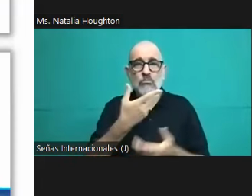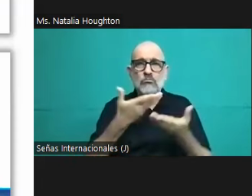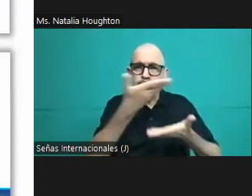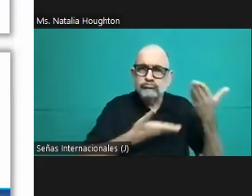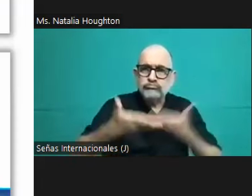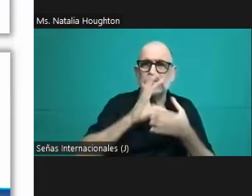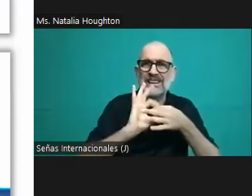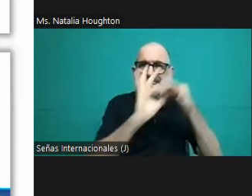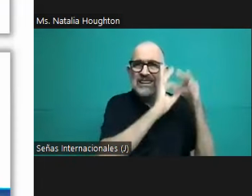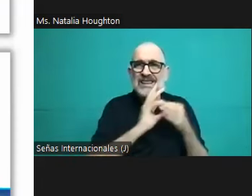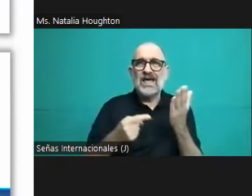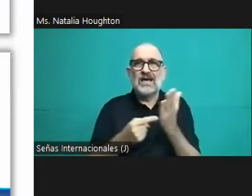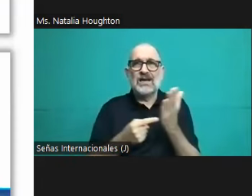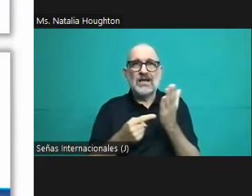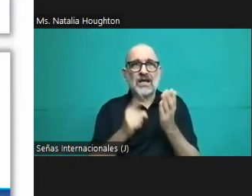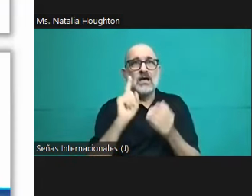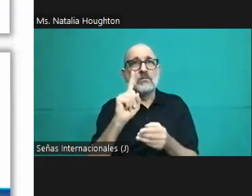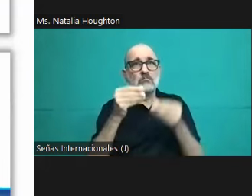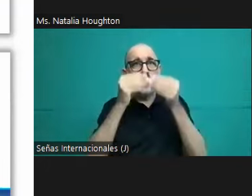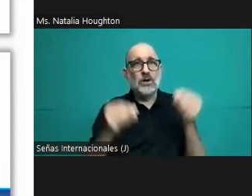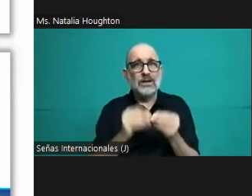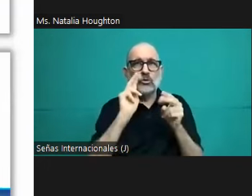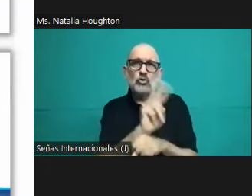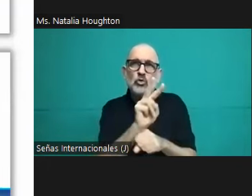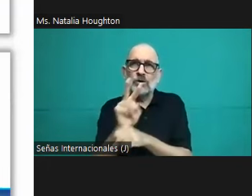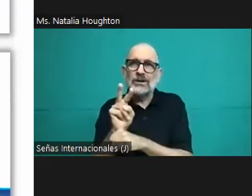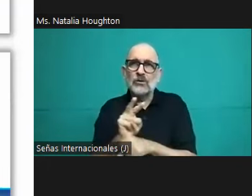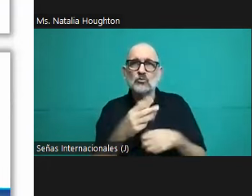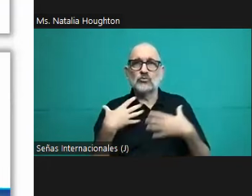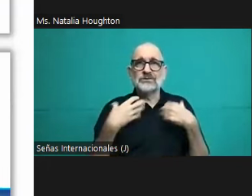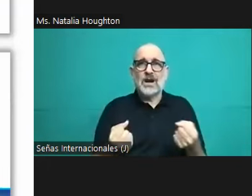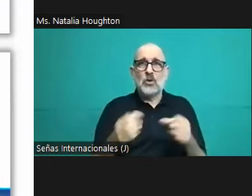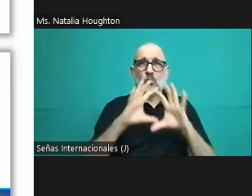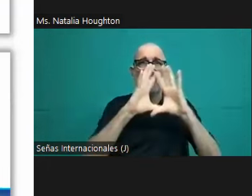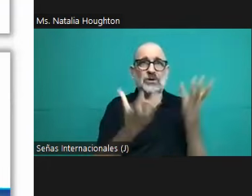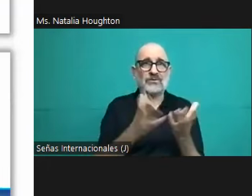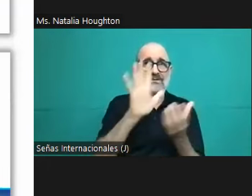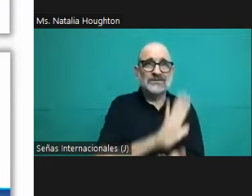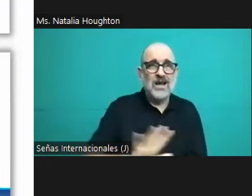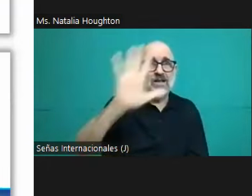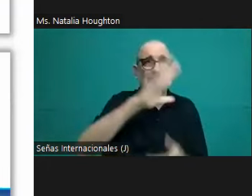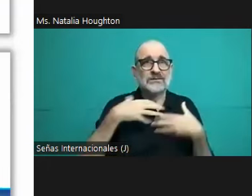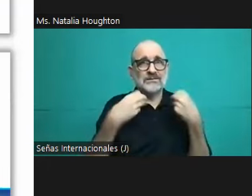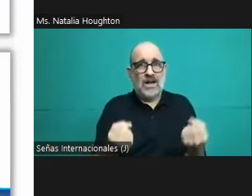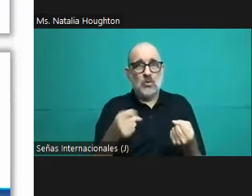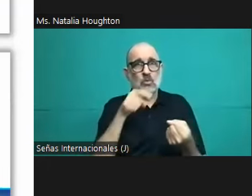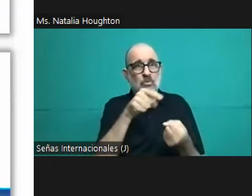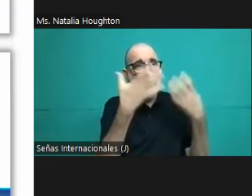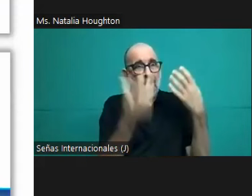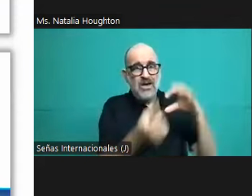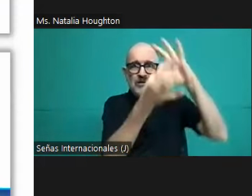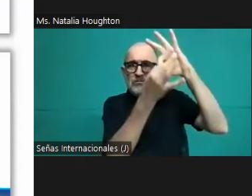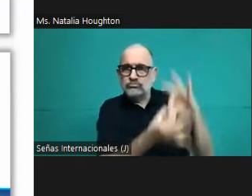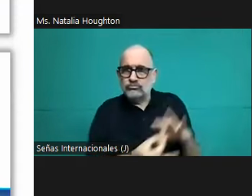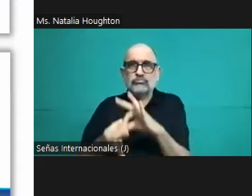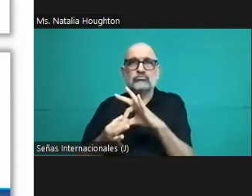is practically not only an intermediate result from that monitoring